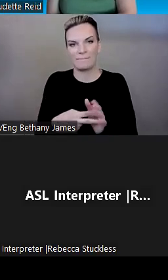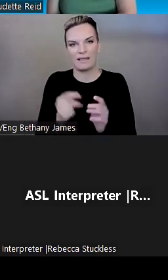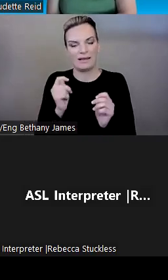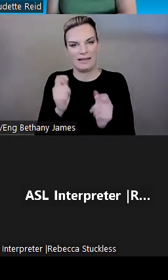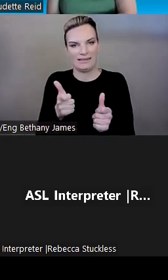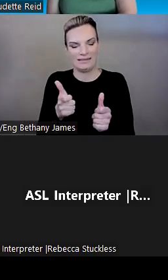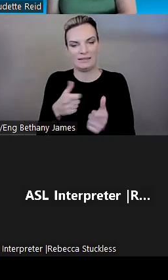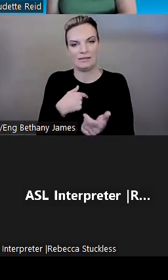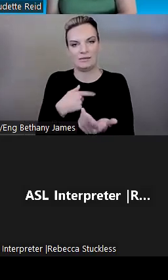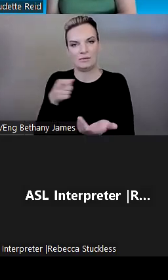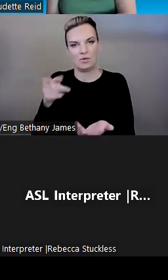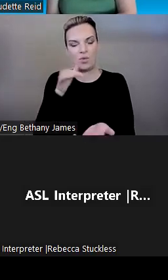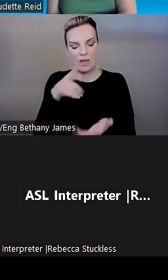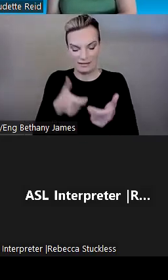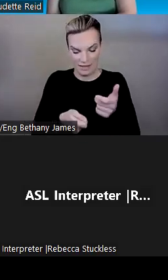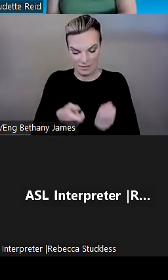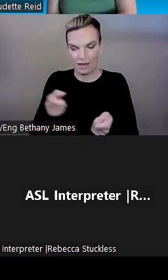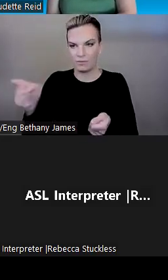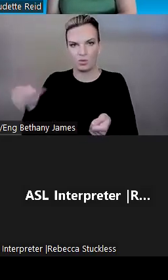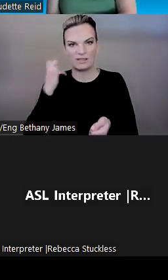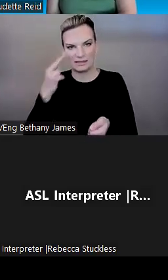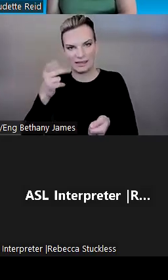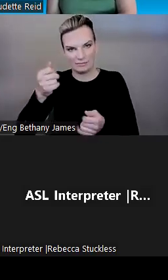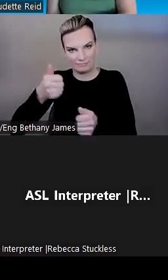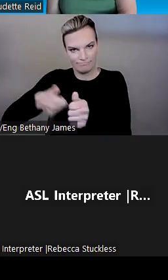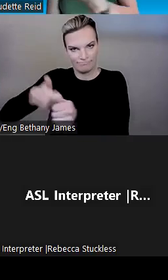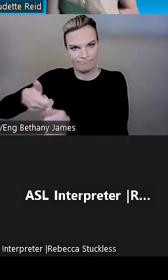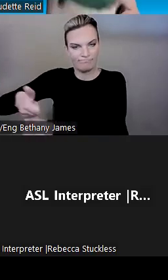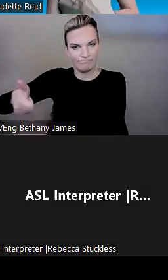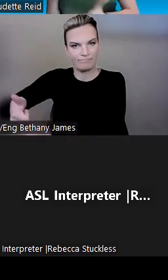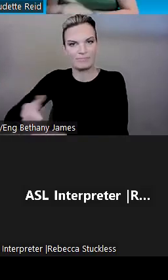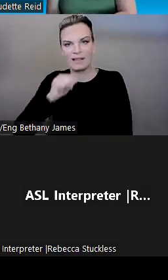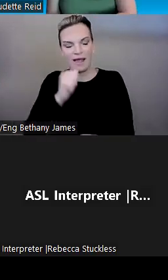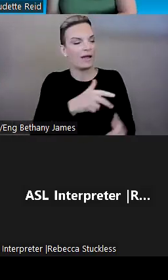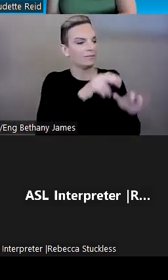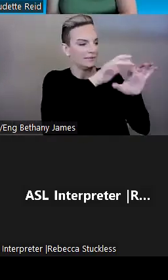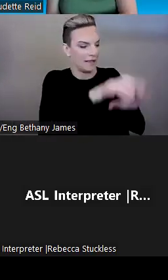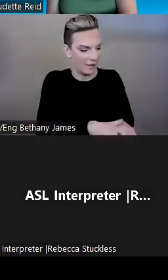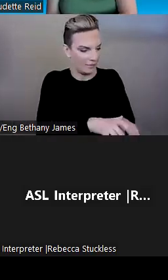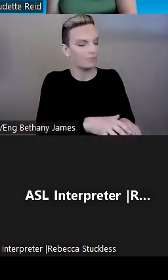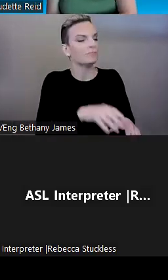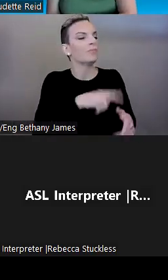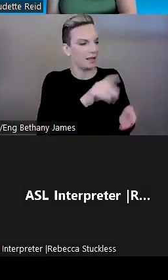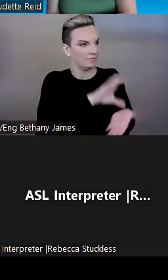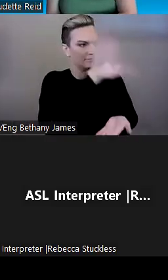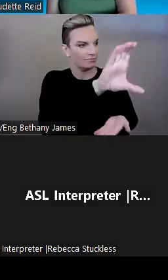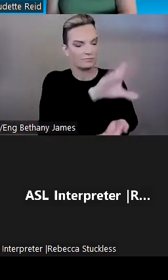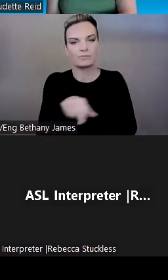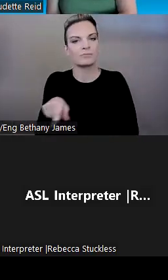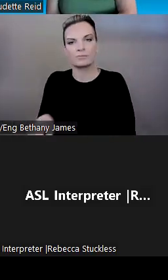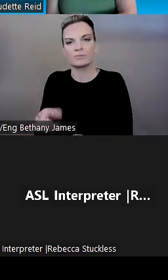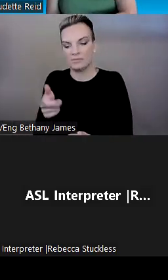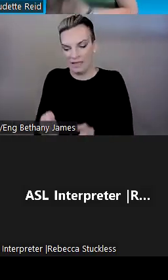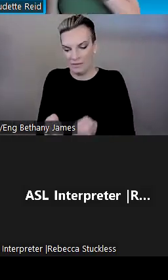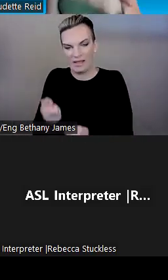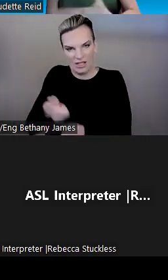transmission of a message as it is being composed, as well as using support for Braille displays.